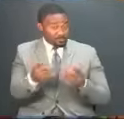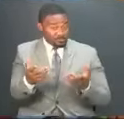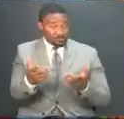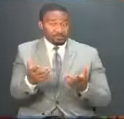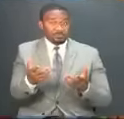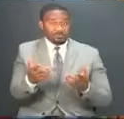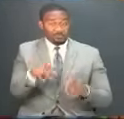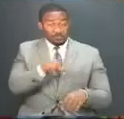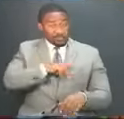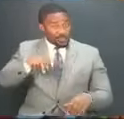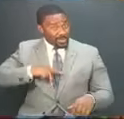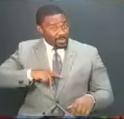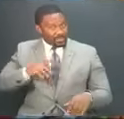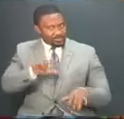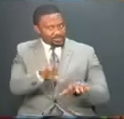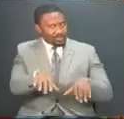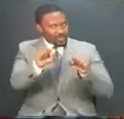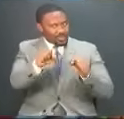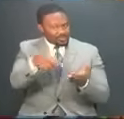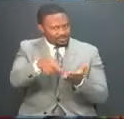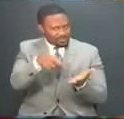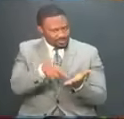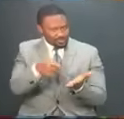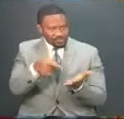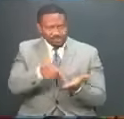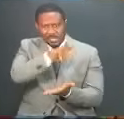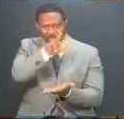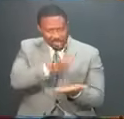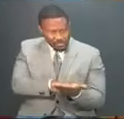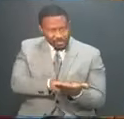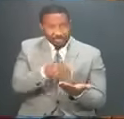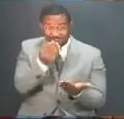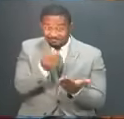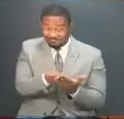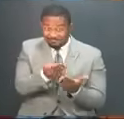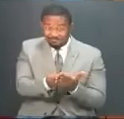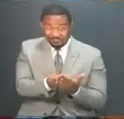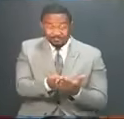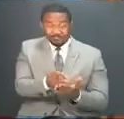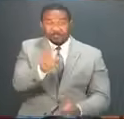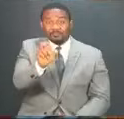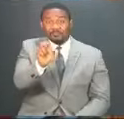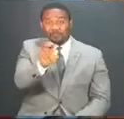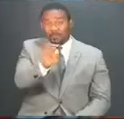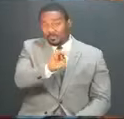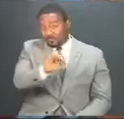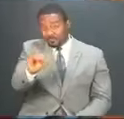House to adopt the report and approve the sum of